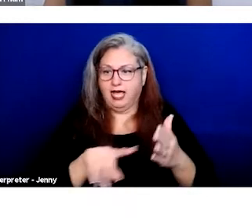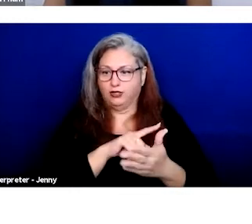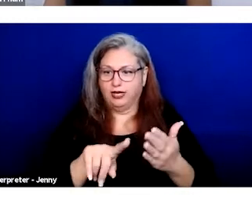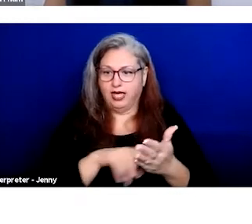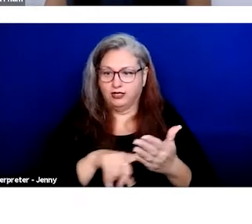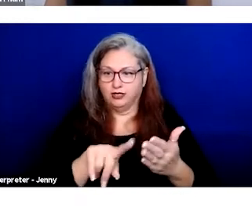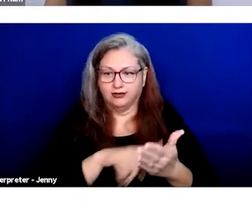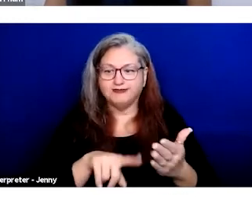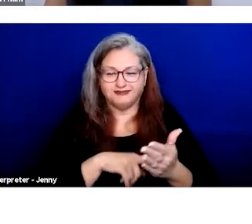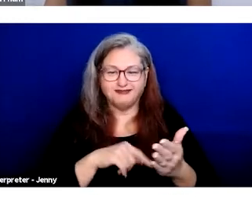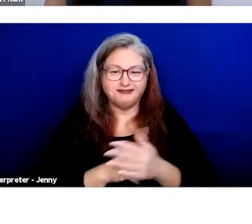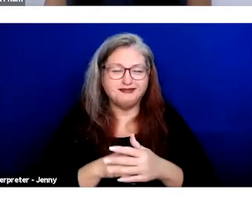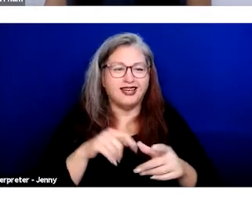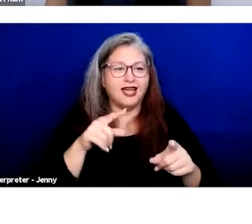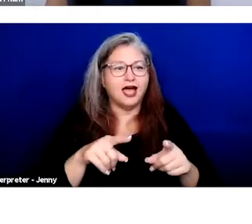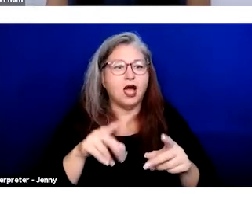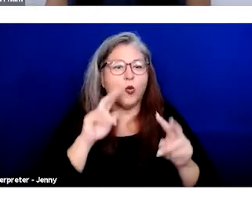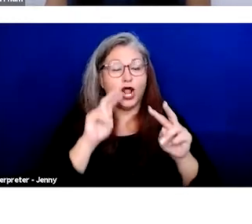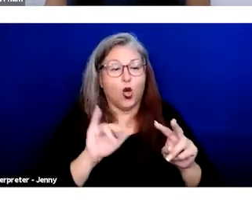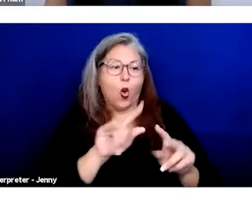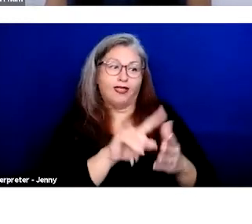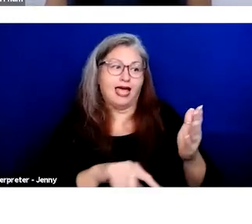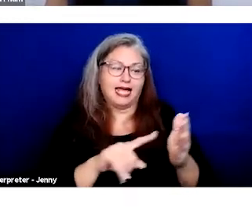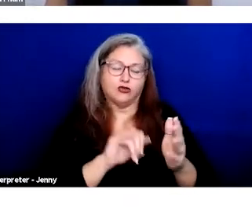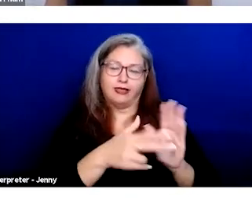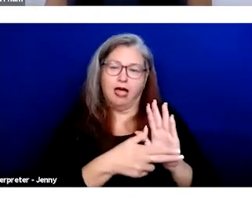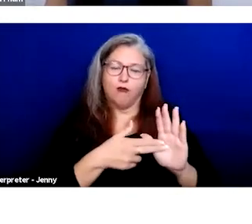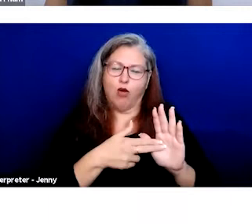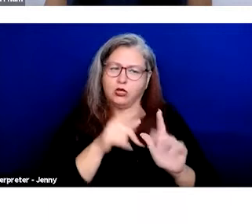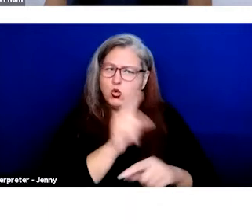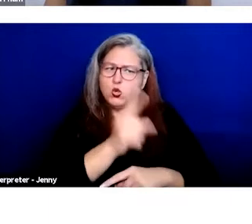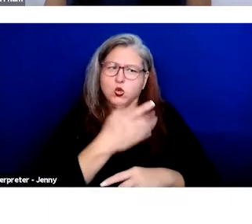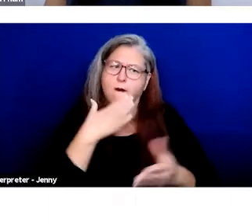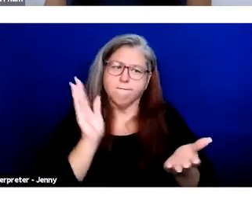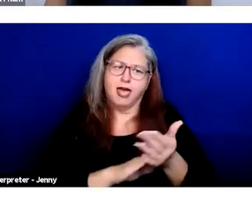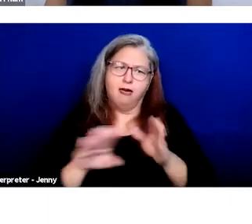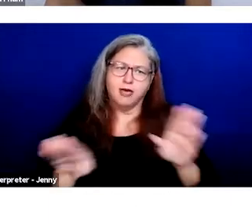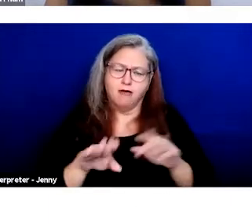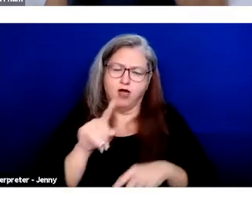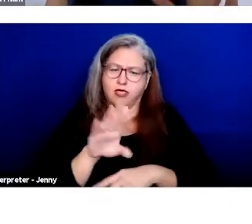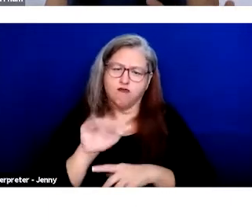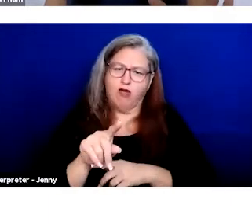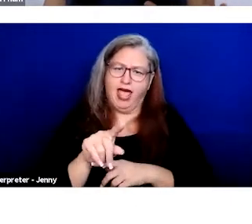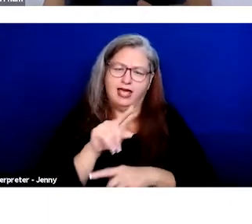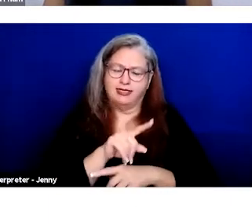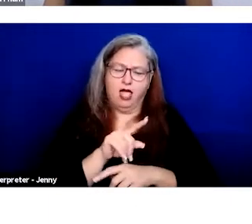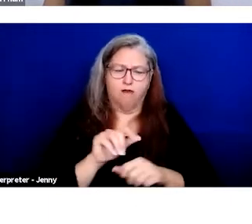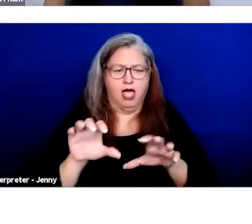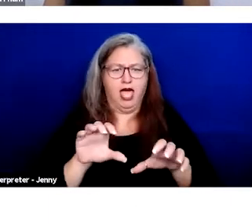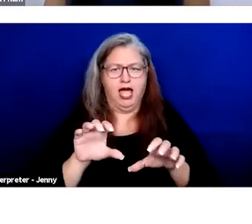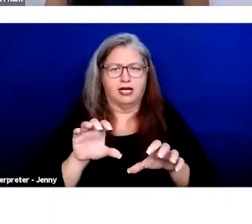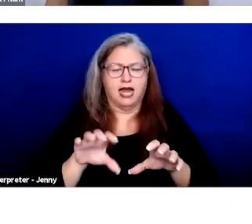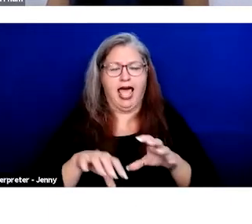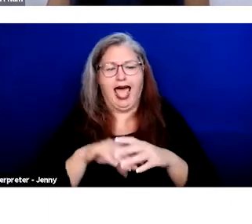media and public viewed these cancellations as examples of brands behaving badly, of brands acting outside the range